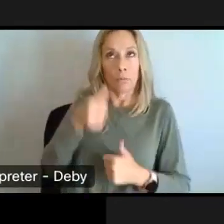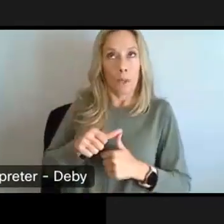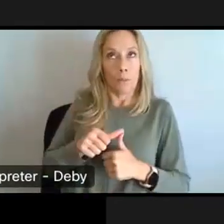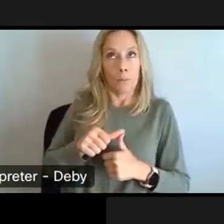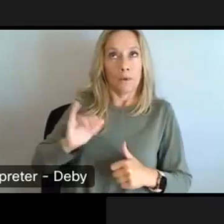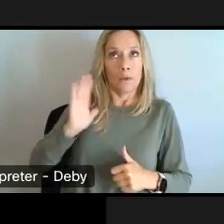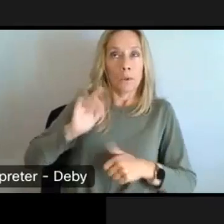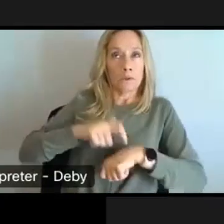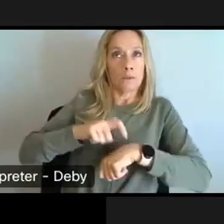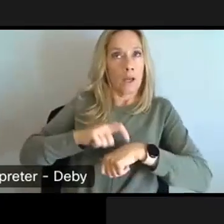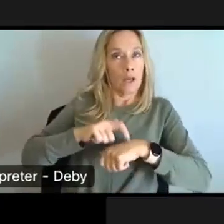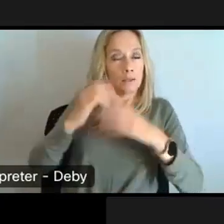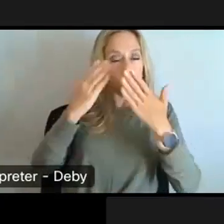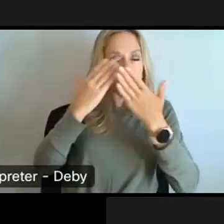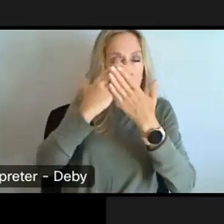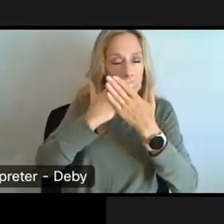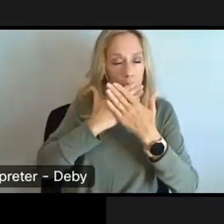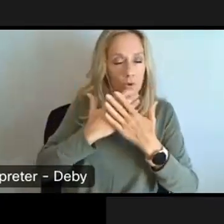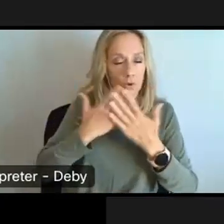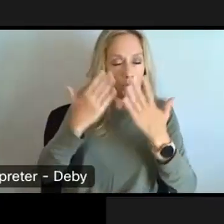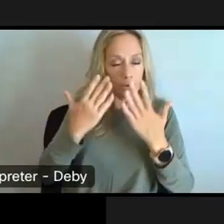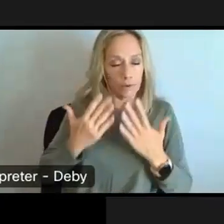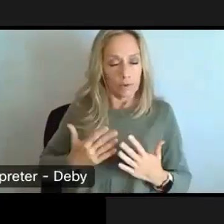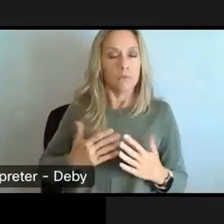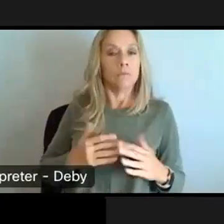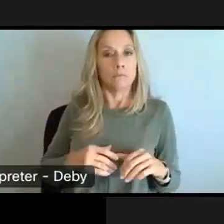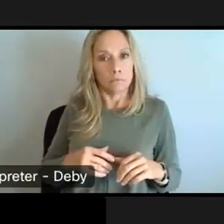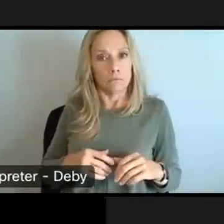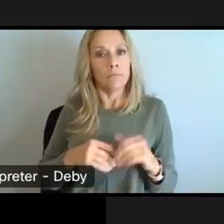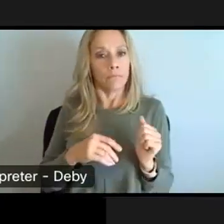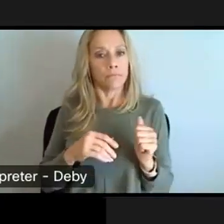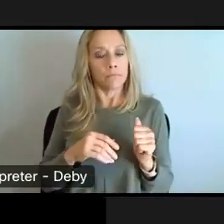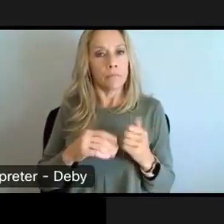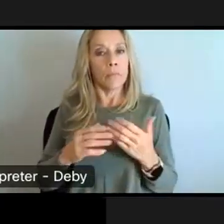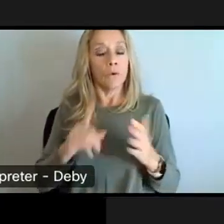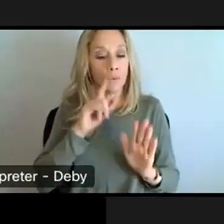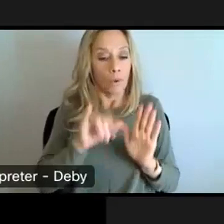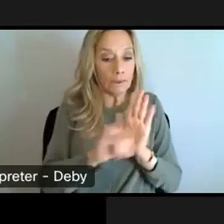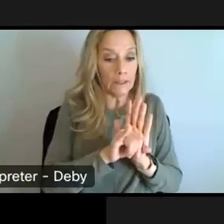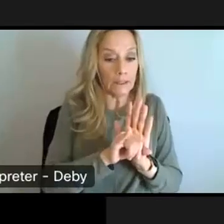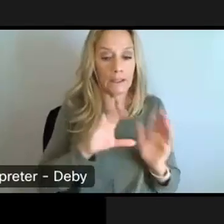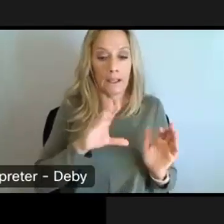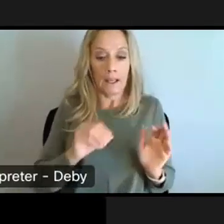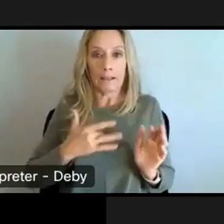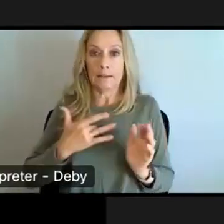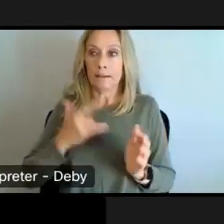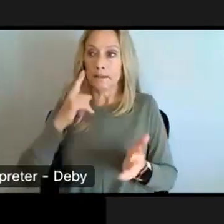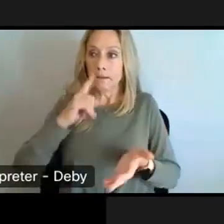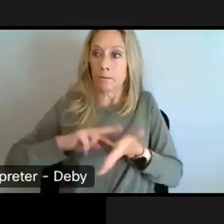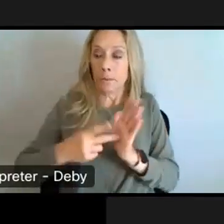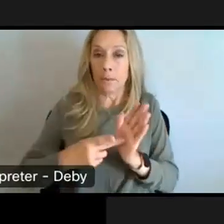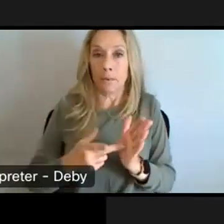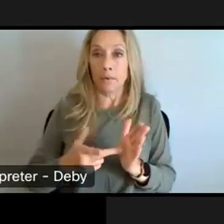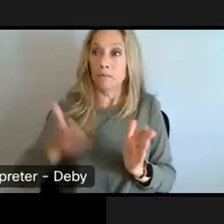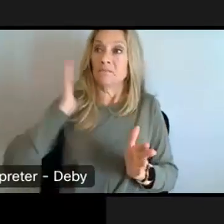But again, I think it goes down, it comes back to back then, besides identity, besides anything, I didn't have anything getting me out of bed every day.